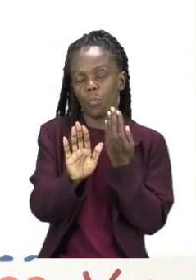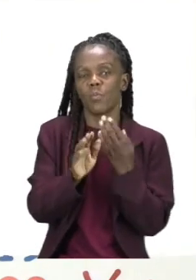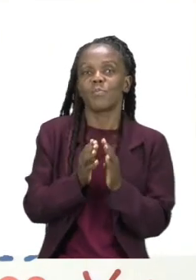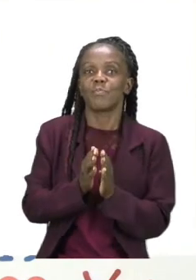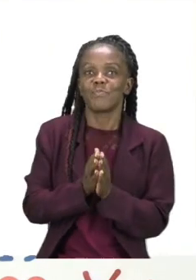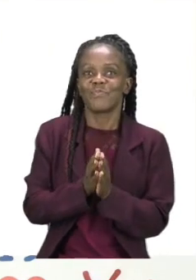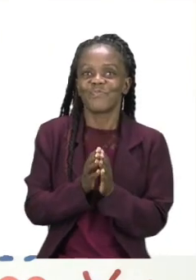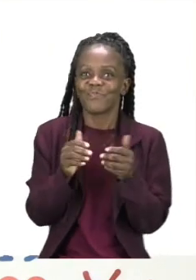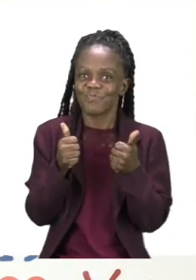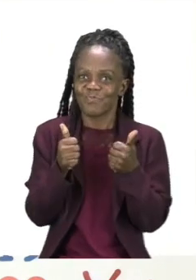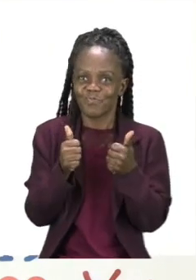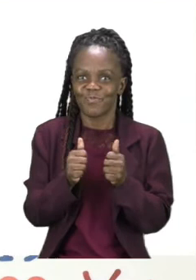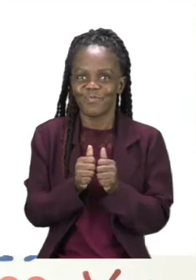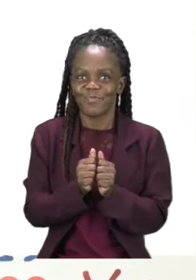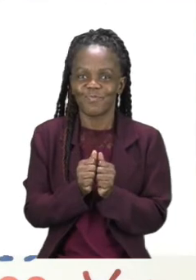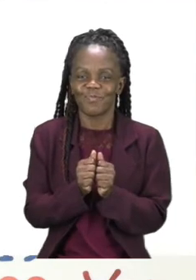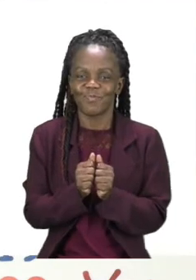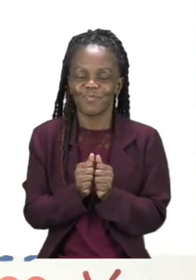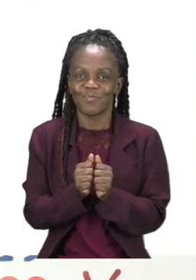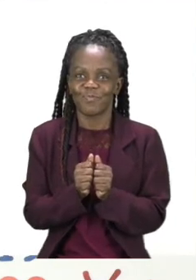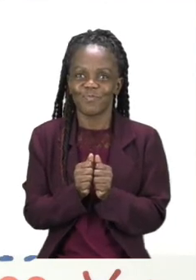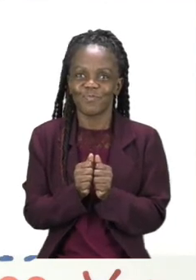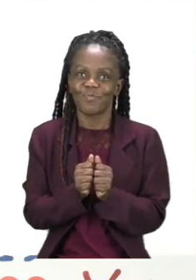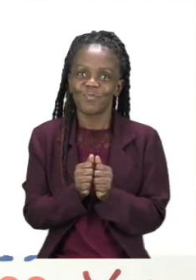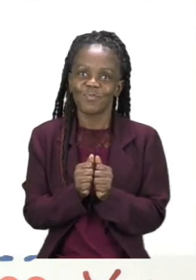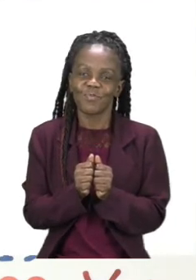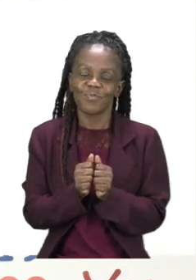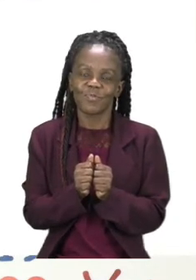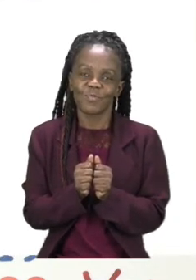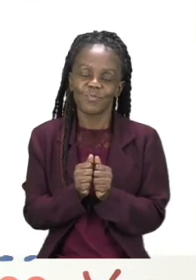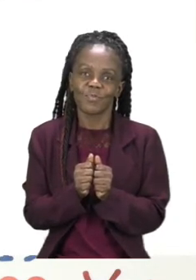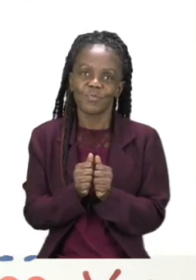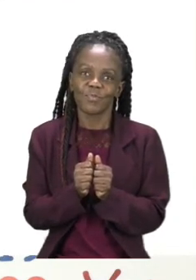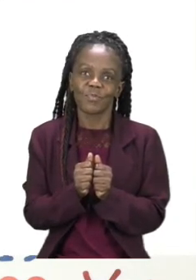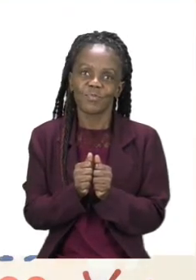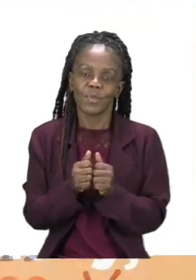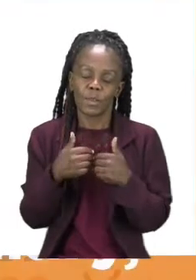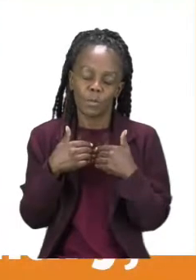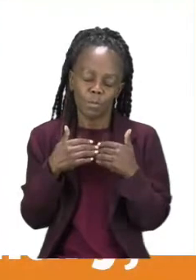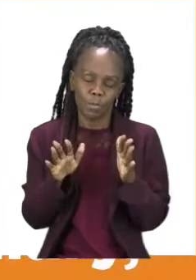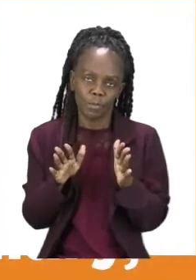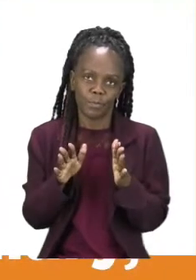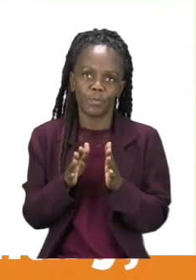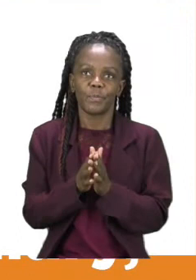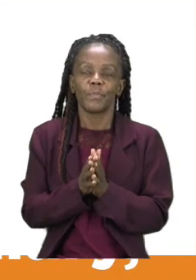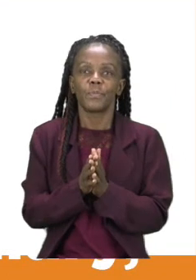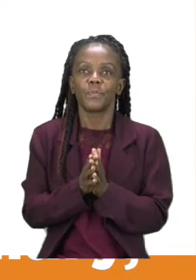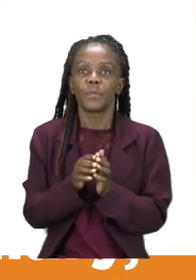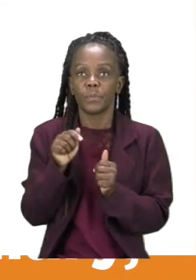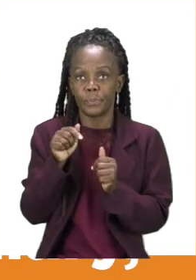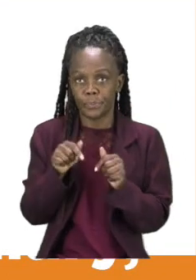away. Yay! Good job, everyone. Now we are ready.